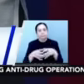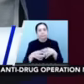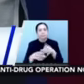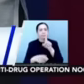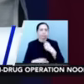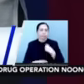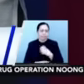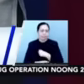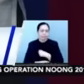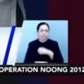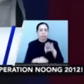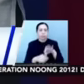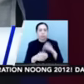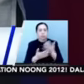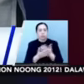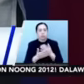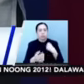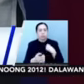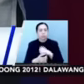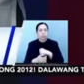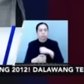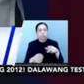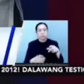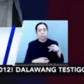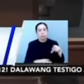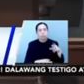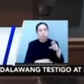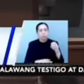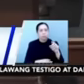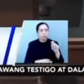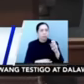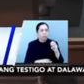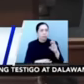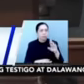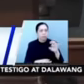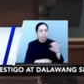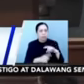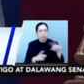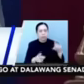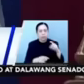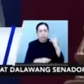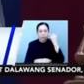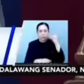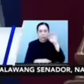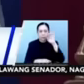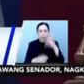na bagong Senate President pro tempore si Senador Jinggoy Estrada, habang bagong Majority Leader